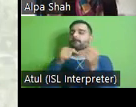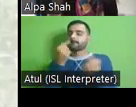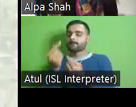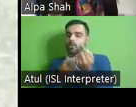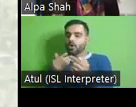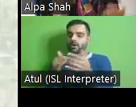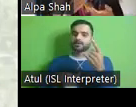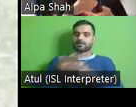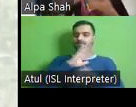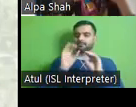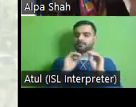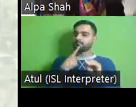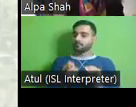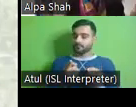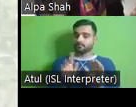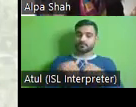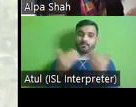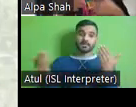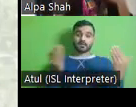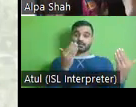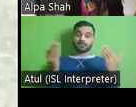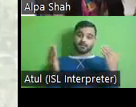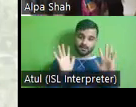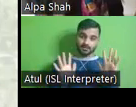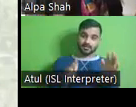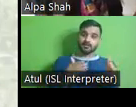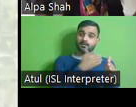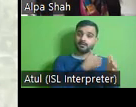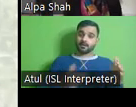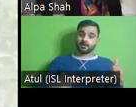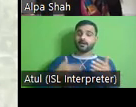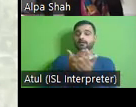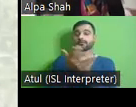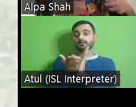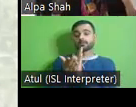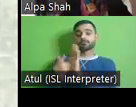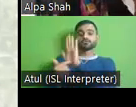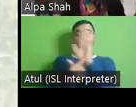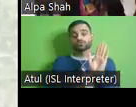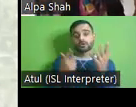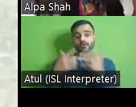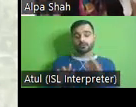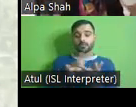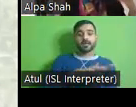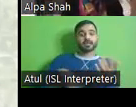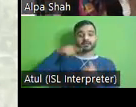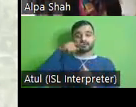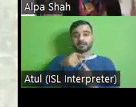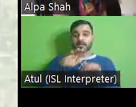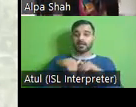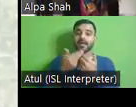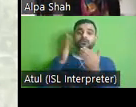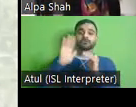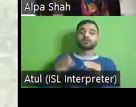Adivasi societies, but I'm saying that when we compare to the caste-divided plains, these areas have